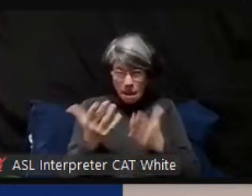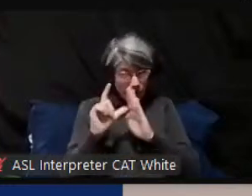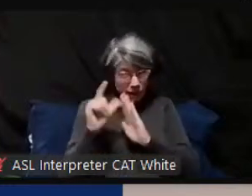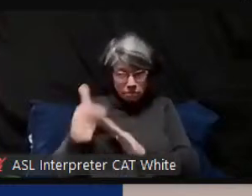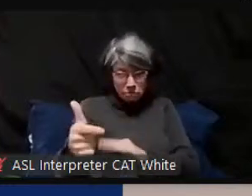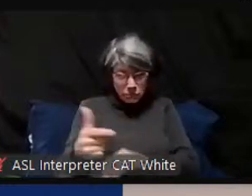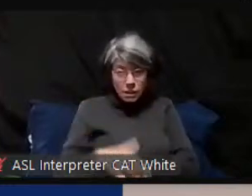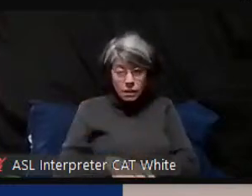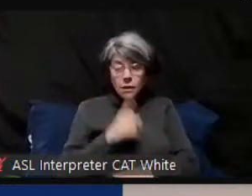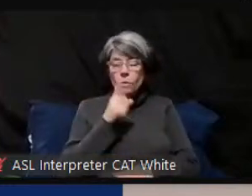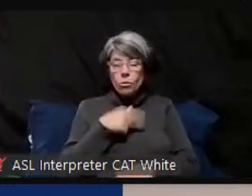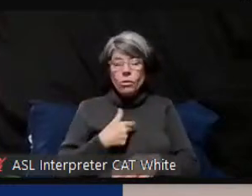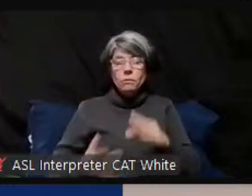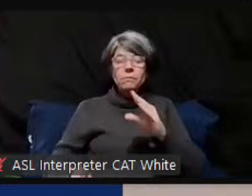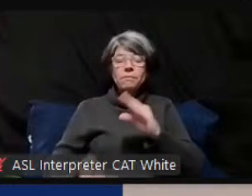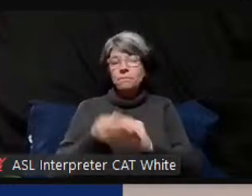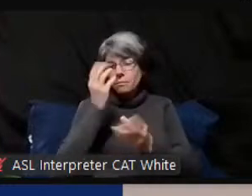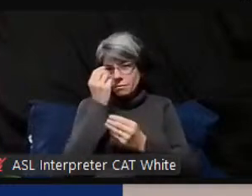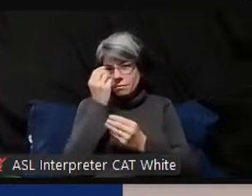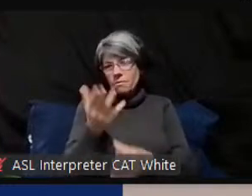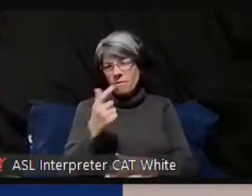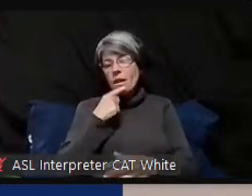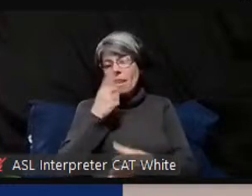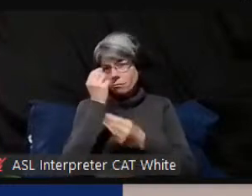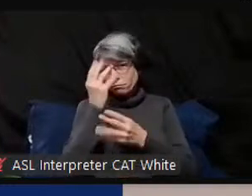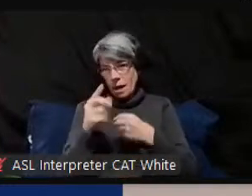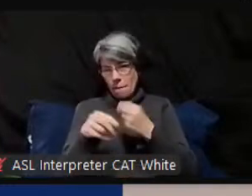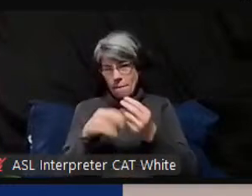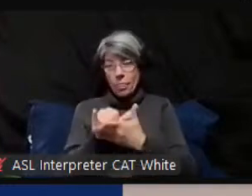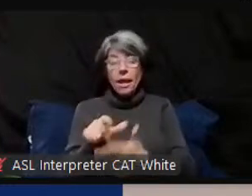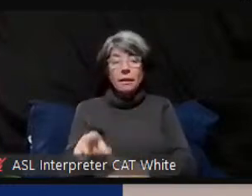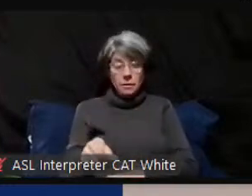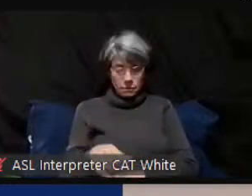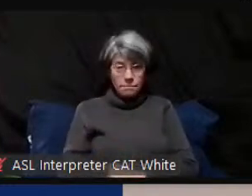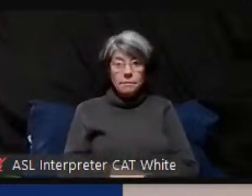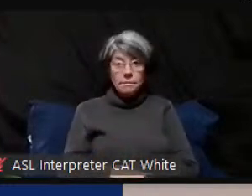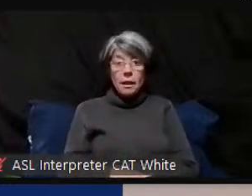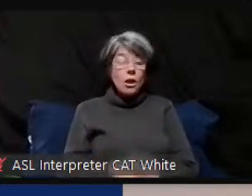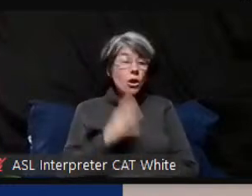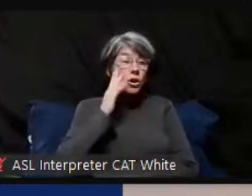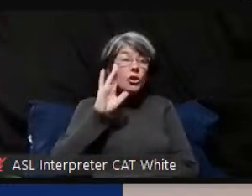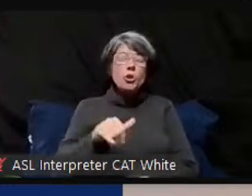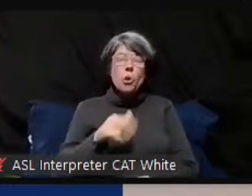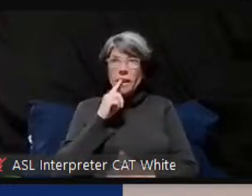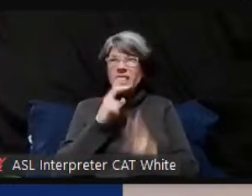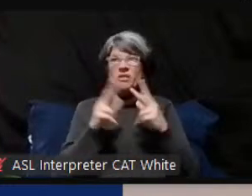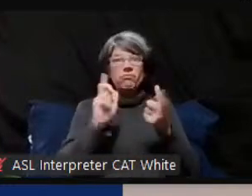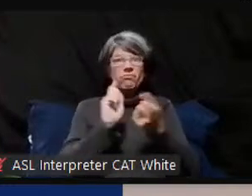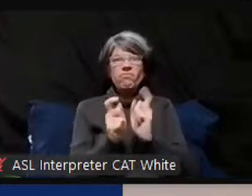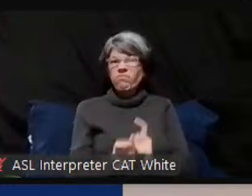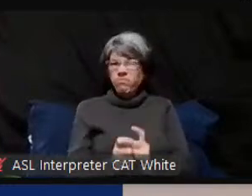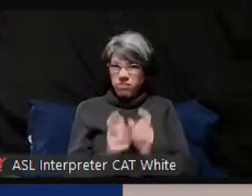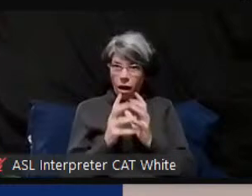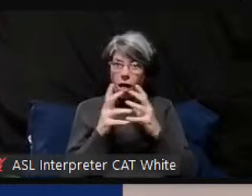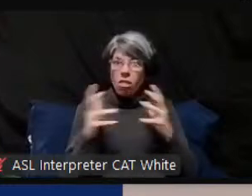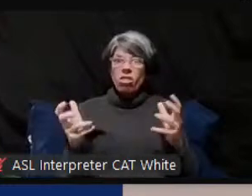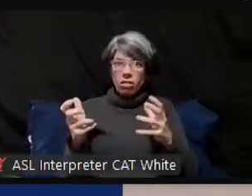with some additional information and updates, but it's very dynamic when you're looking